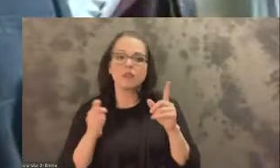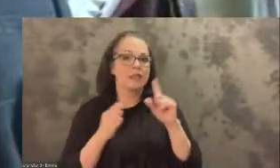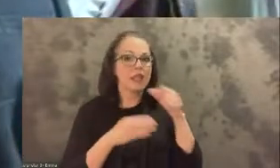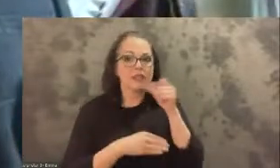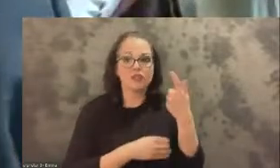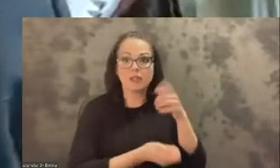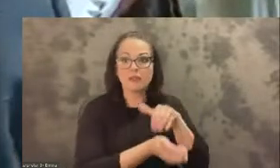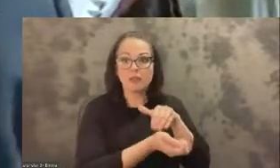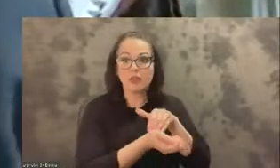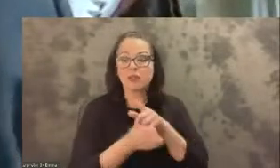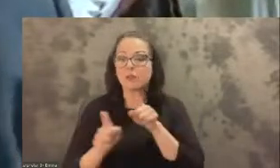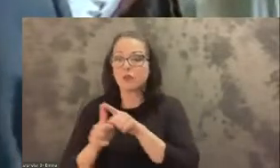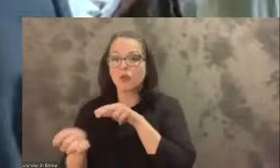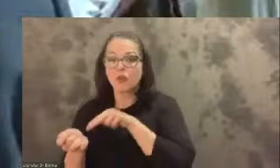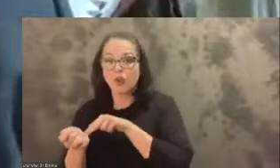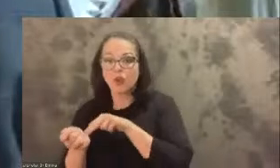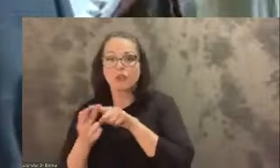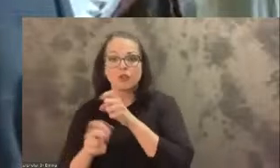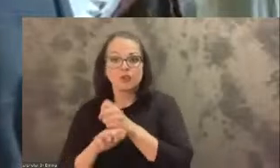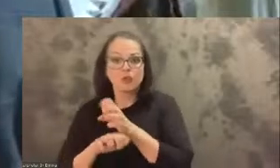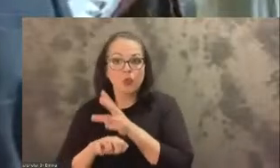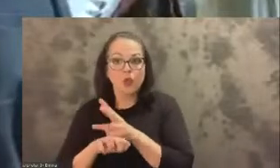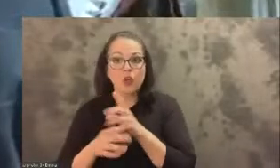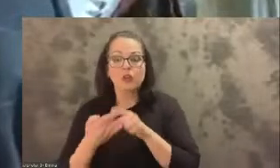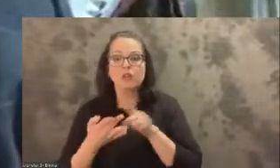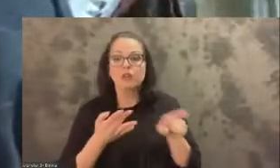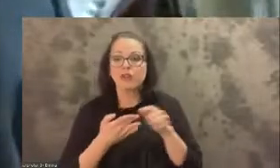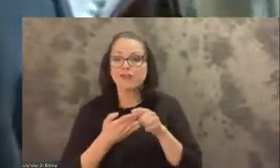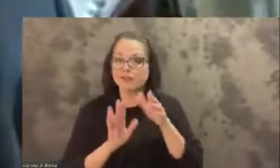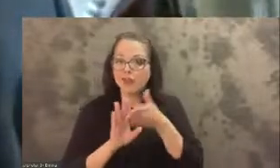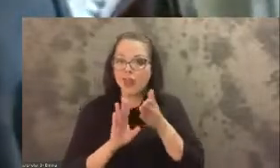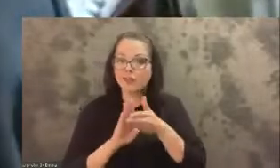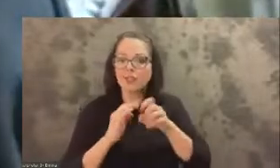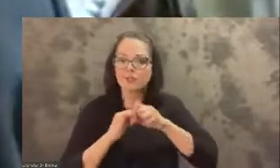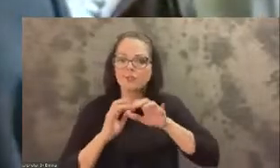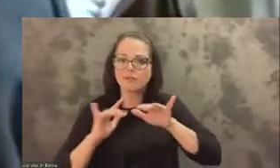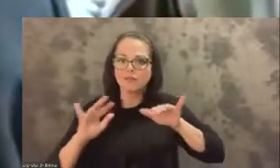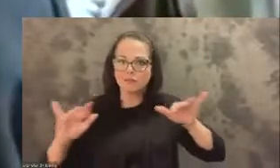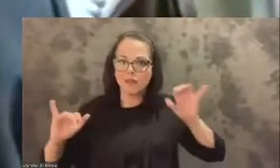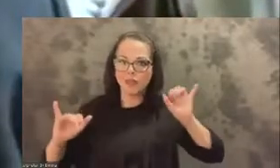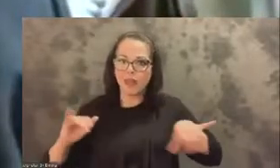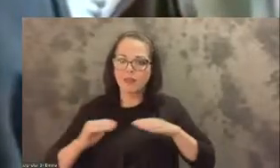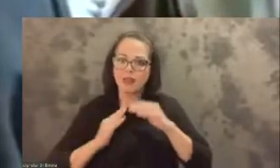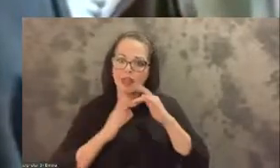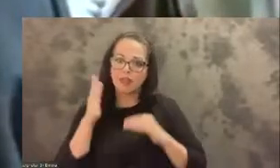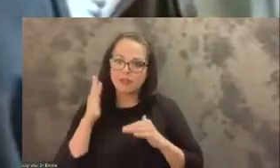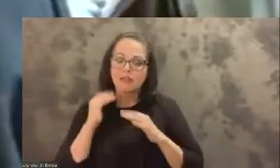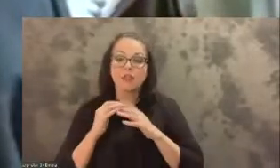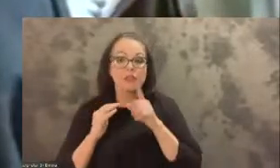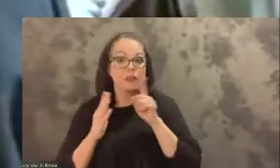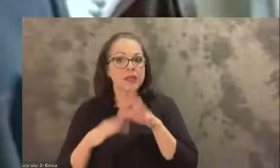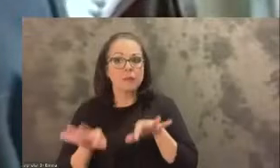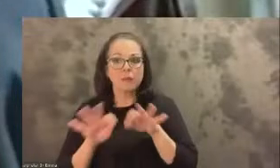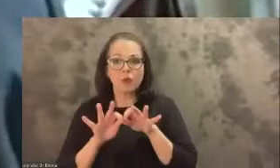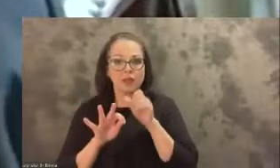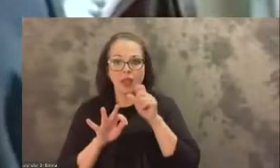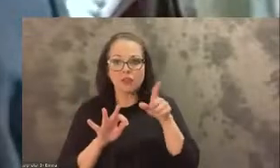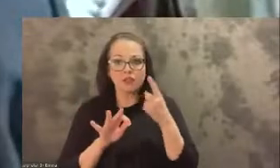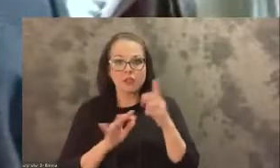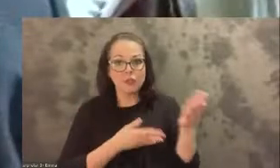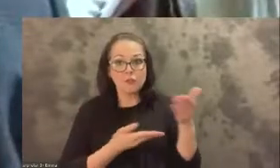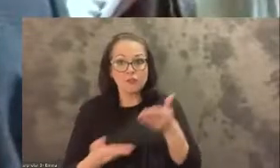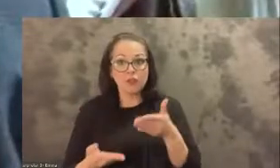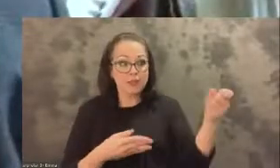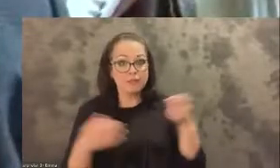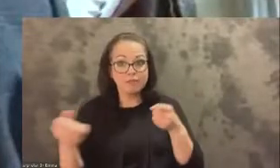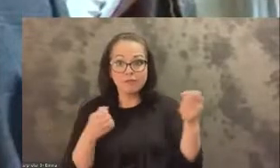our nurses, our social workers, psychologists, and the list goes on. That is so important to ensure not only are we bringing them on